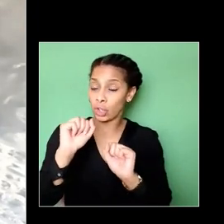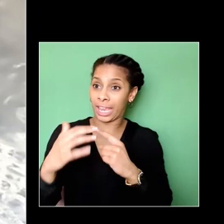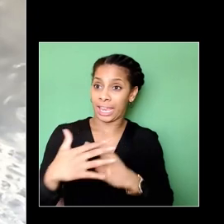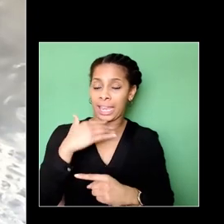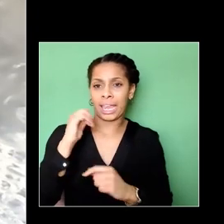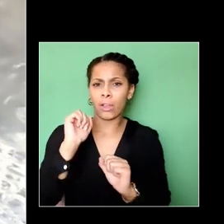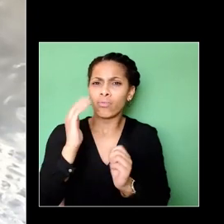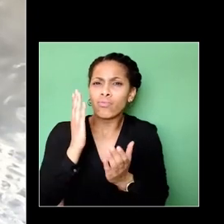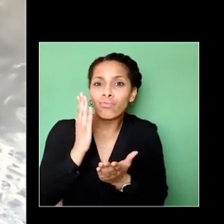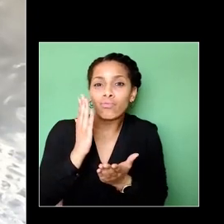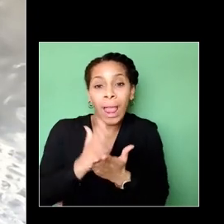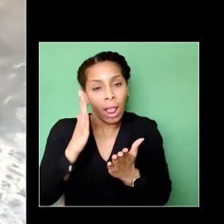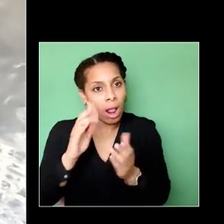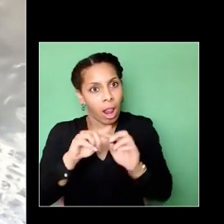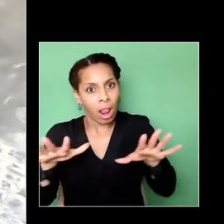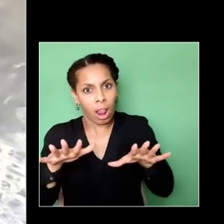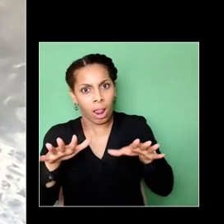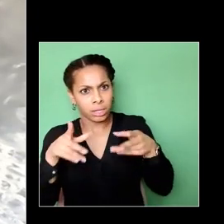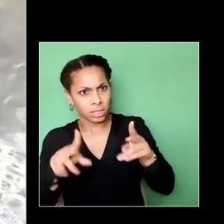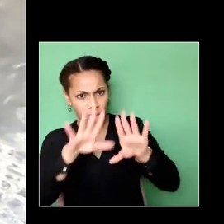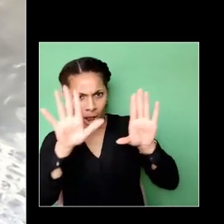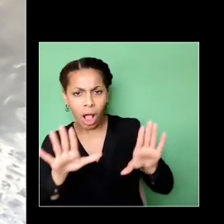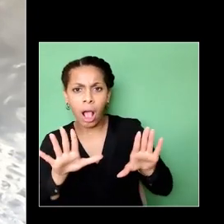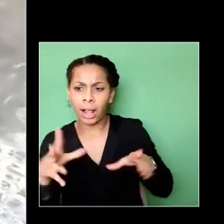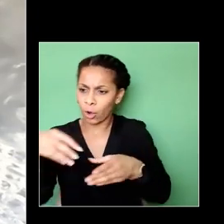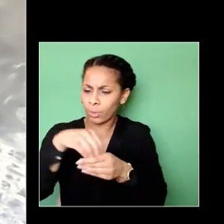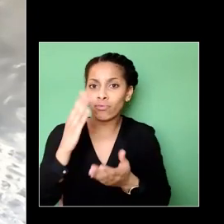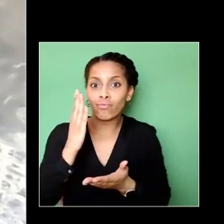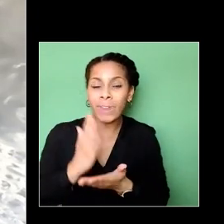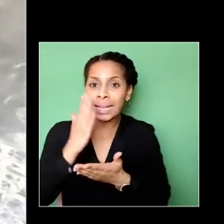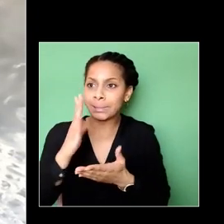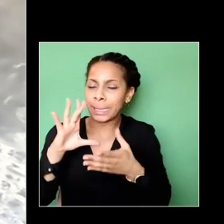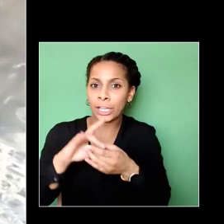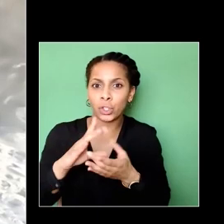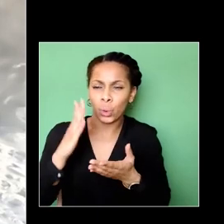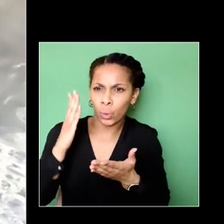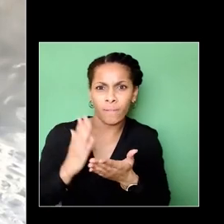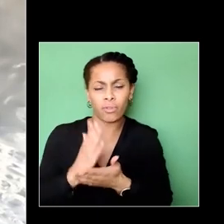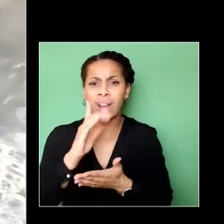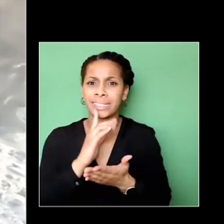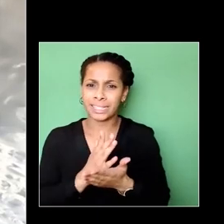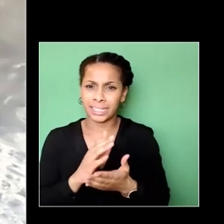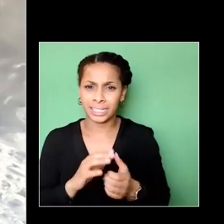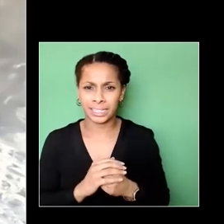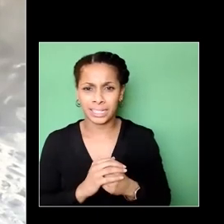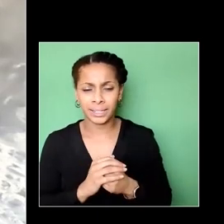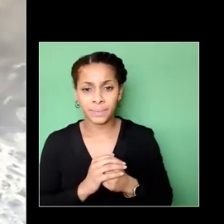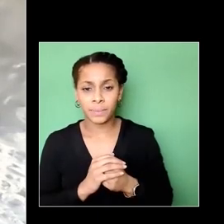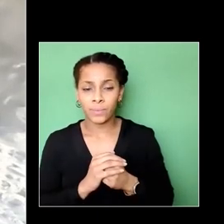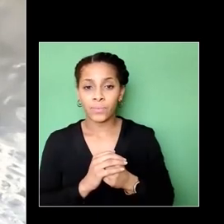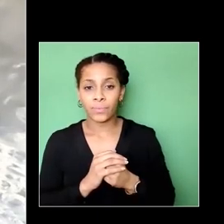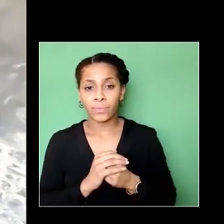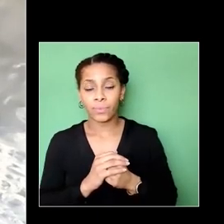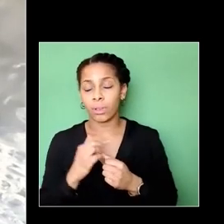the process of complicating realism's relationship to veracity. Mm-hmm. Mm-hmm. And I love